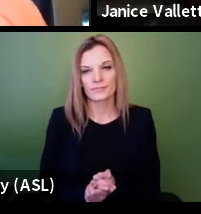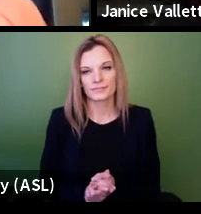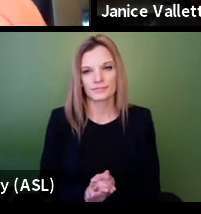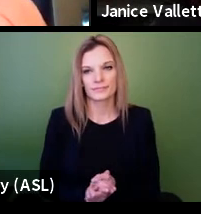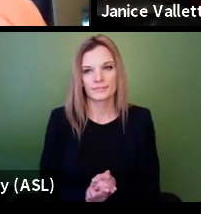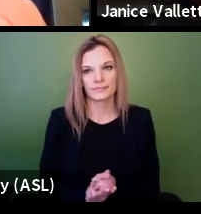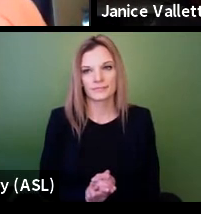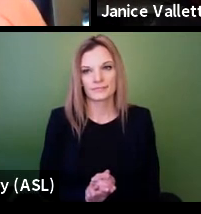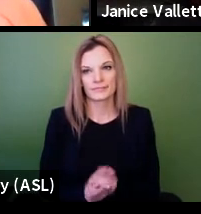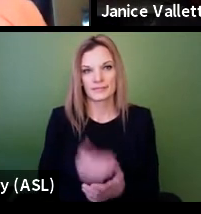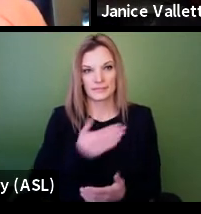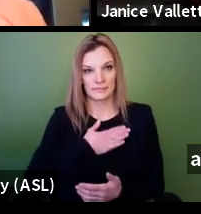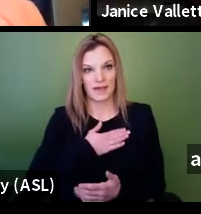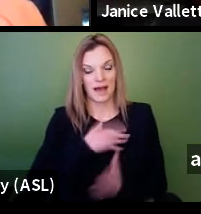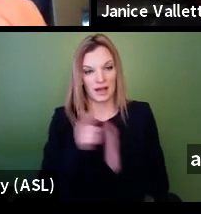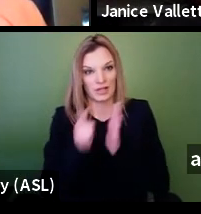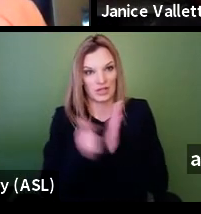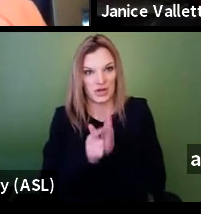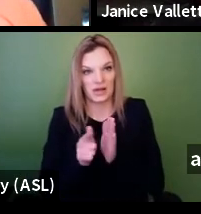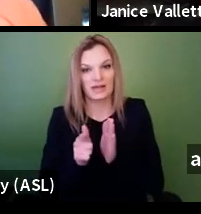because of my attorney background,